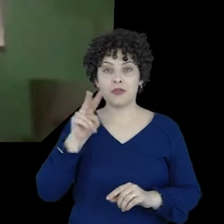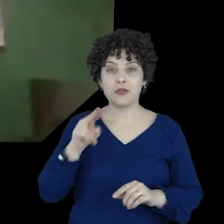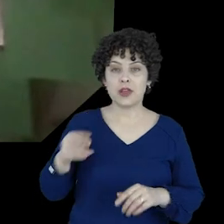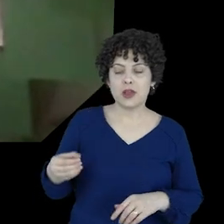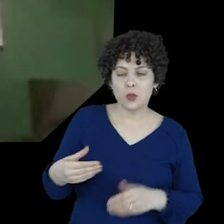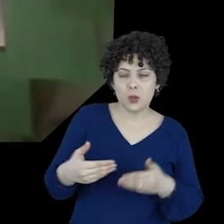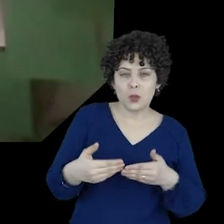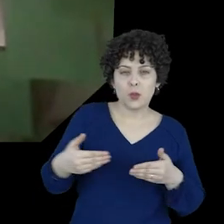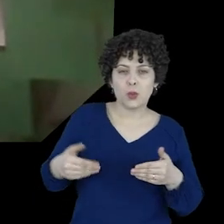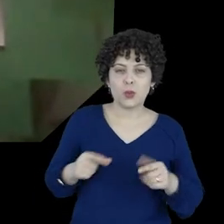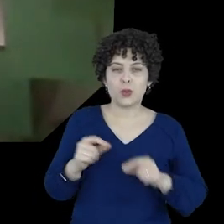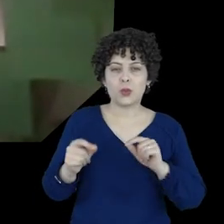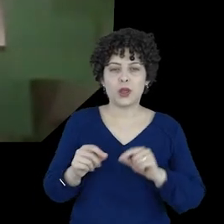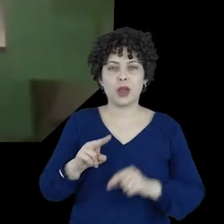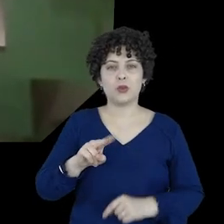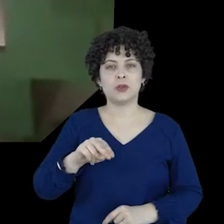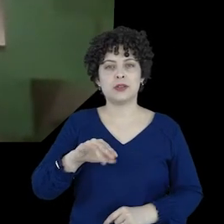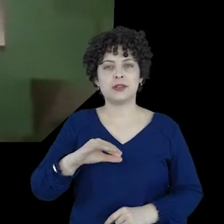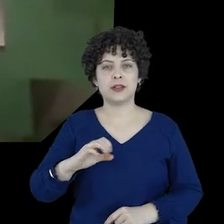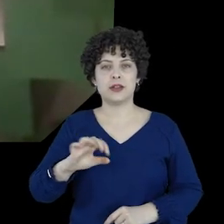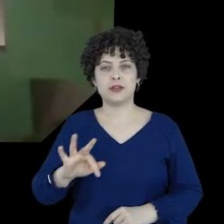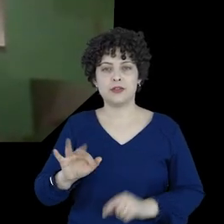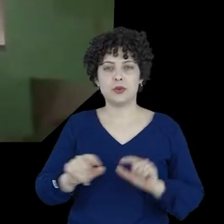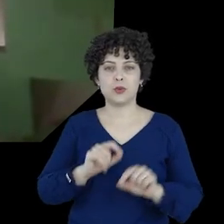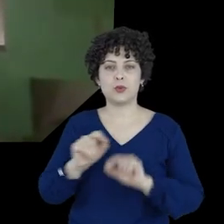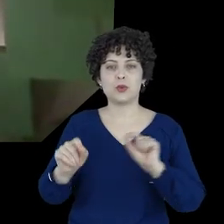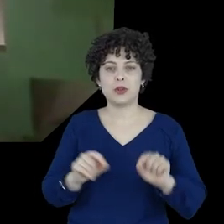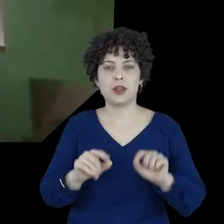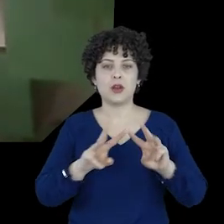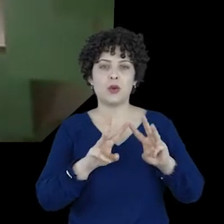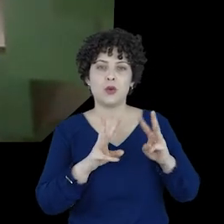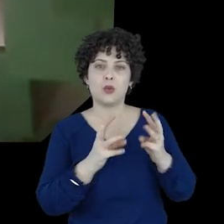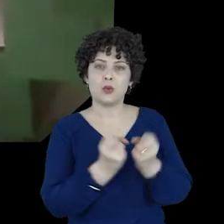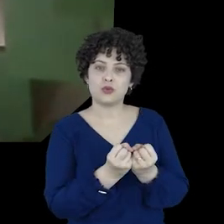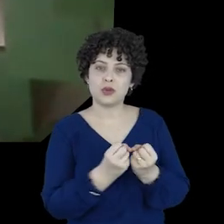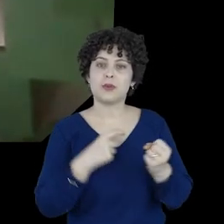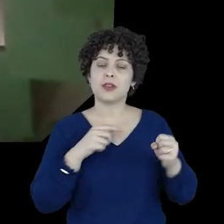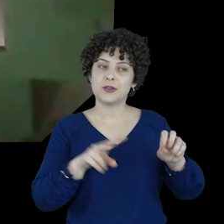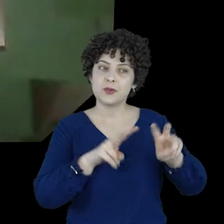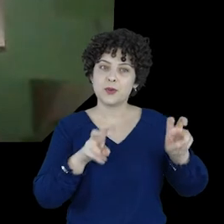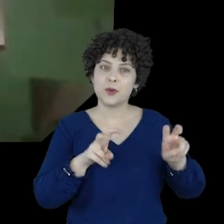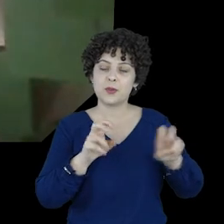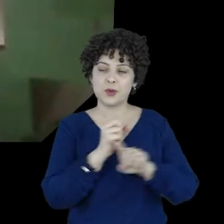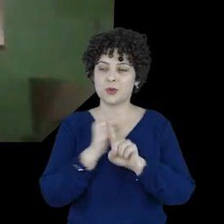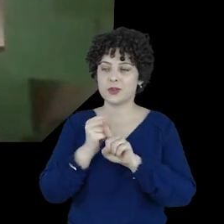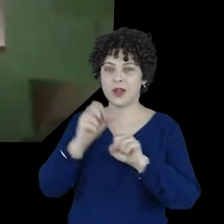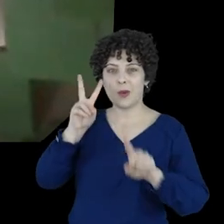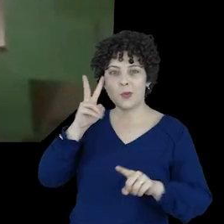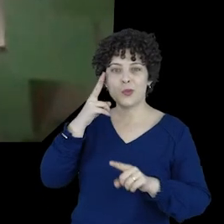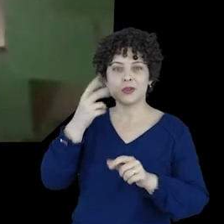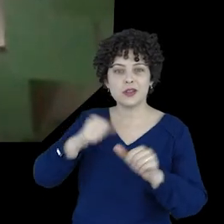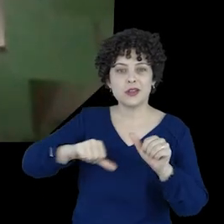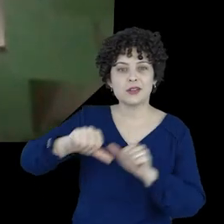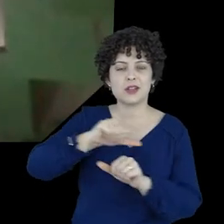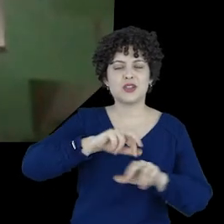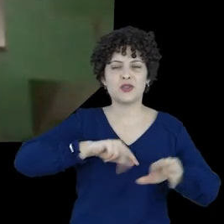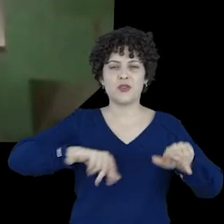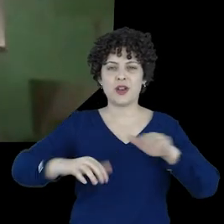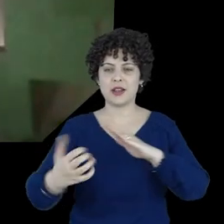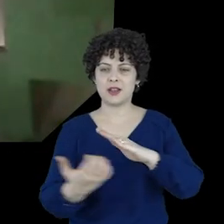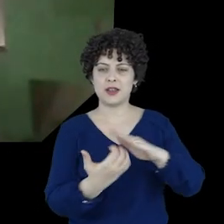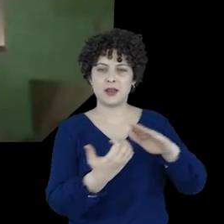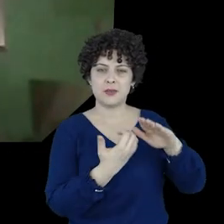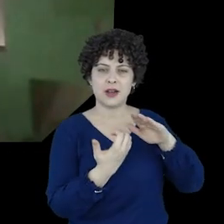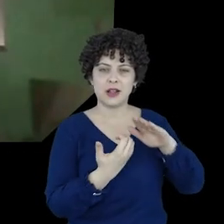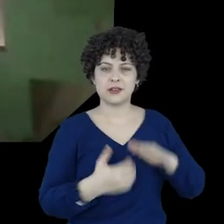Recently, I saw that UNICEF has started a robust social change workshop for a